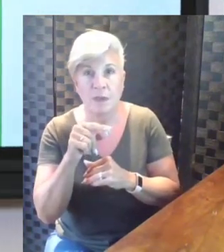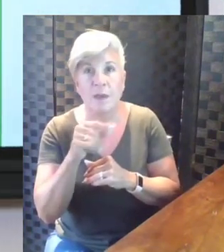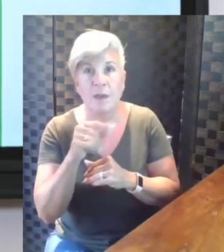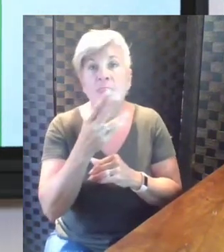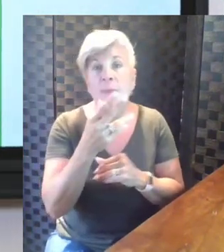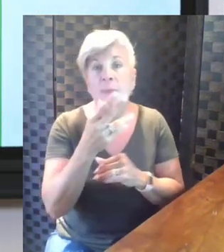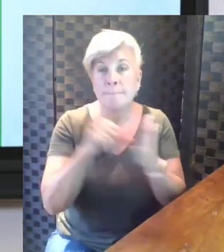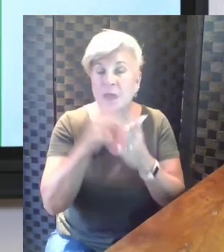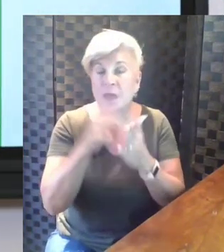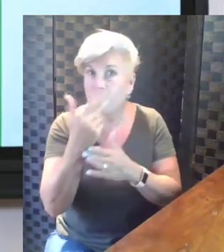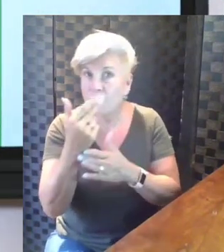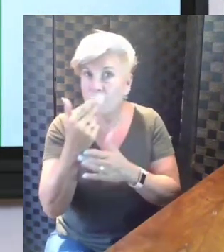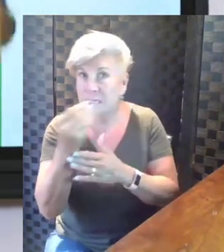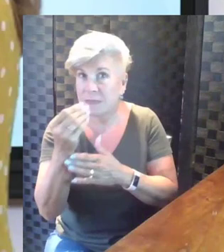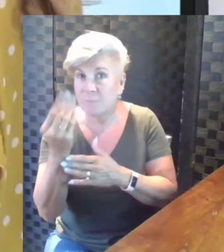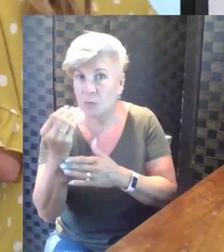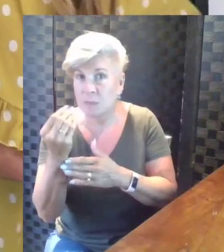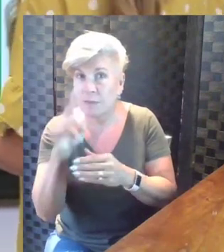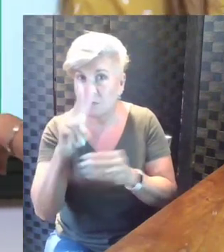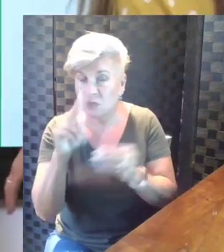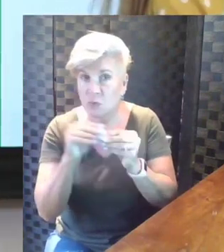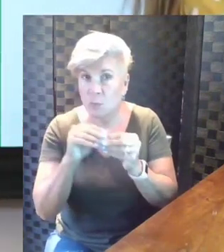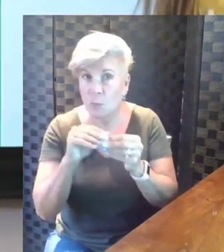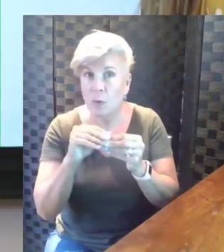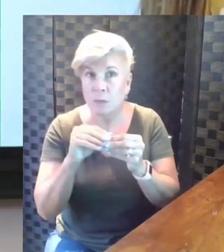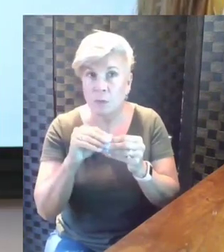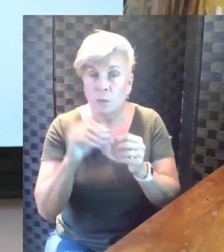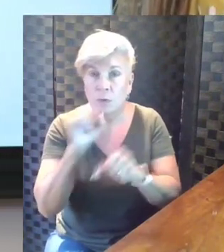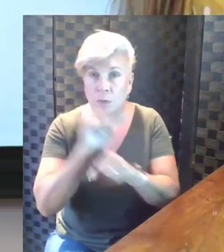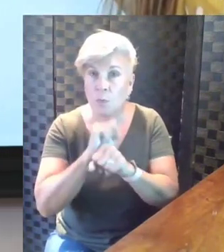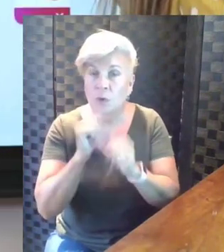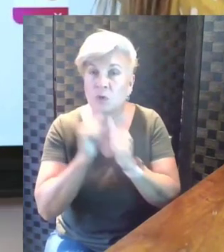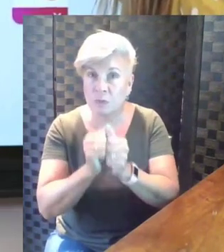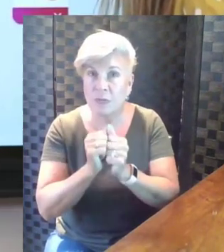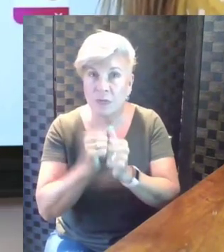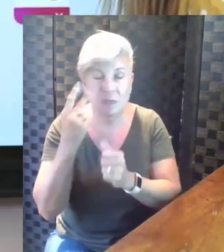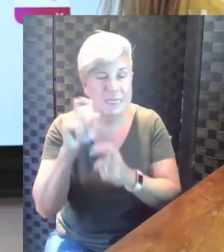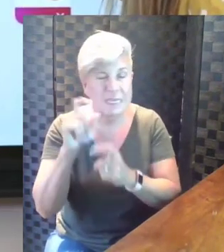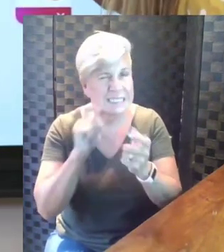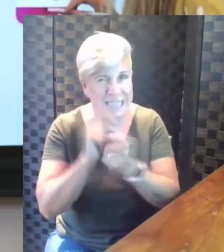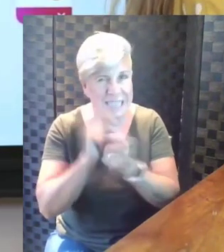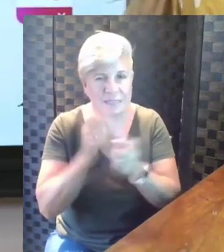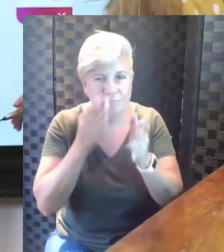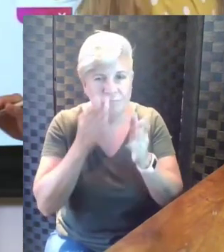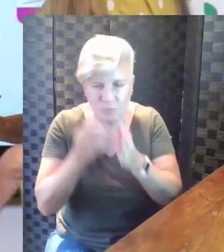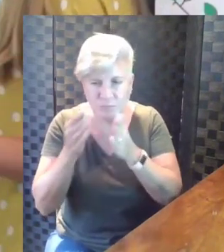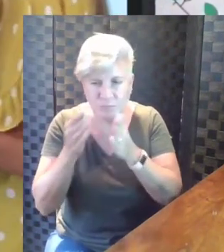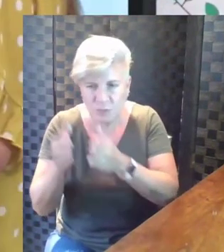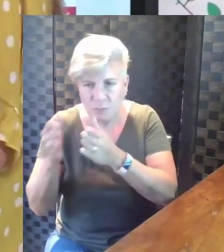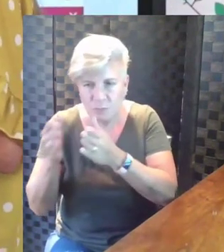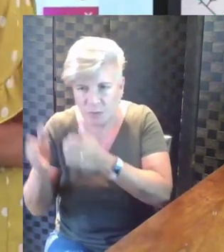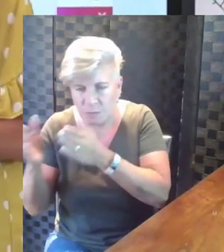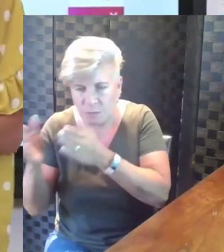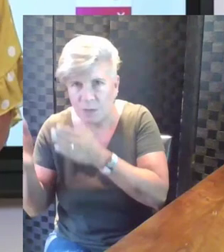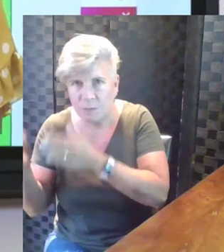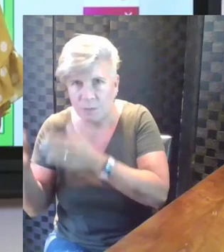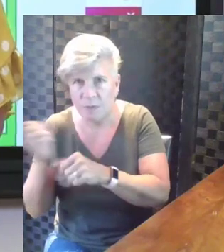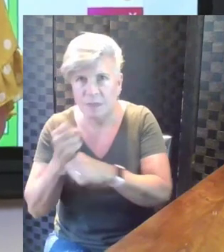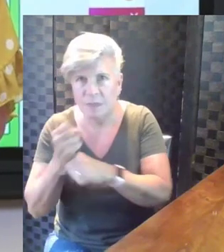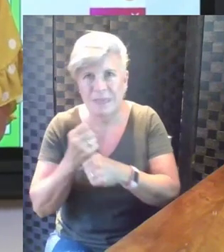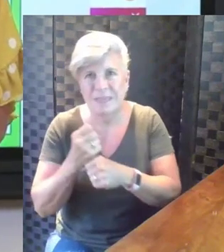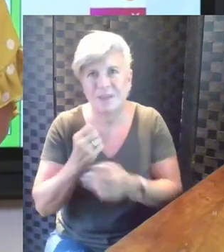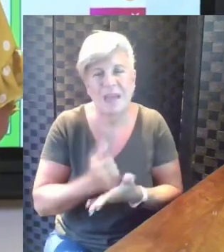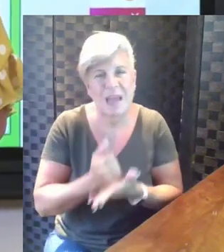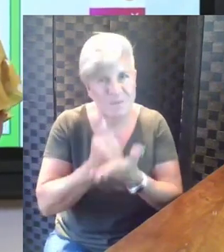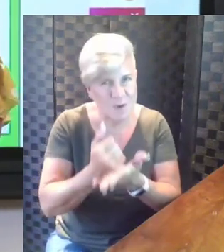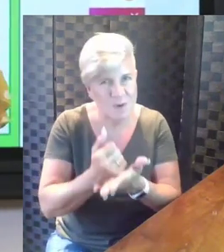problems apiece. We're going to work through these together so you can see exactly the steps you could take to make this a little more